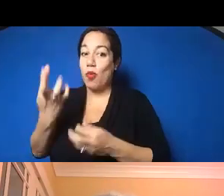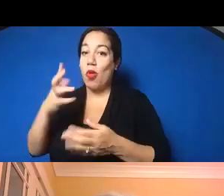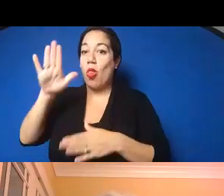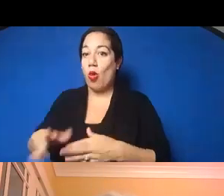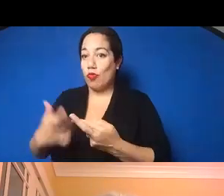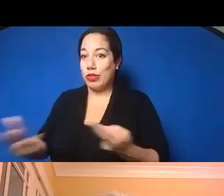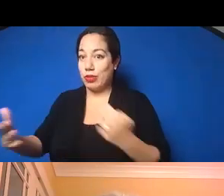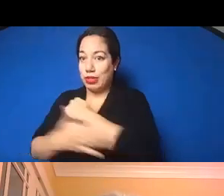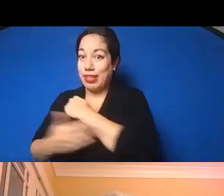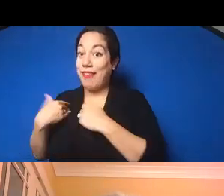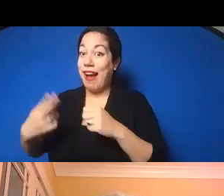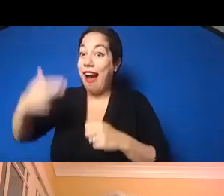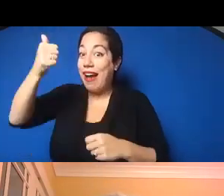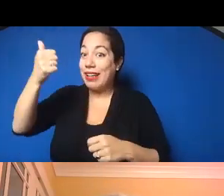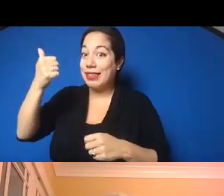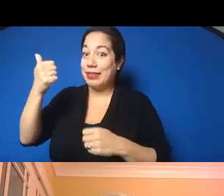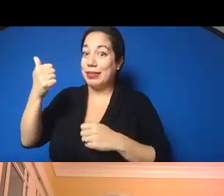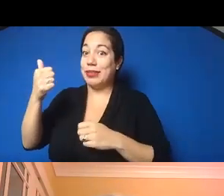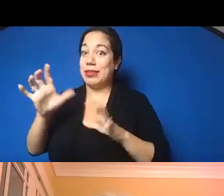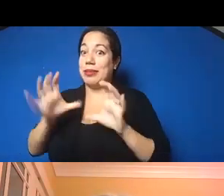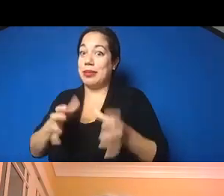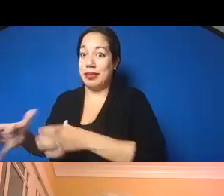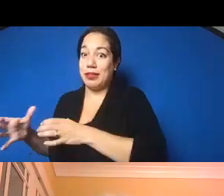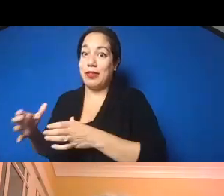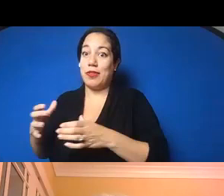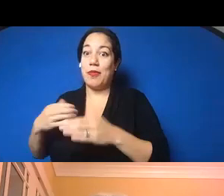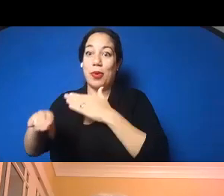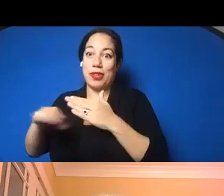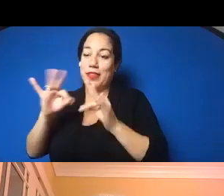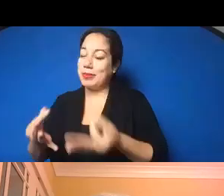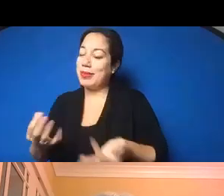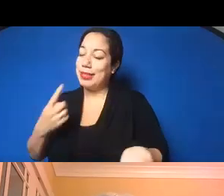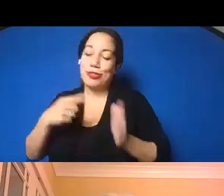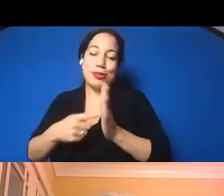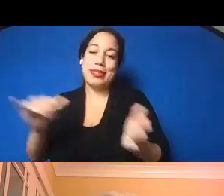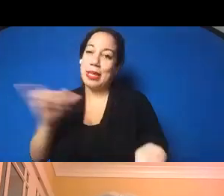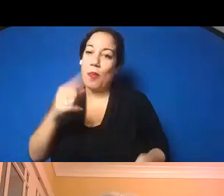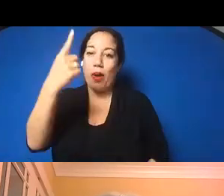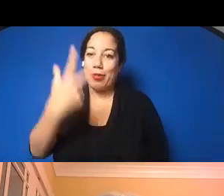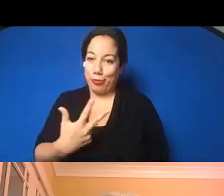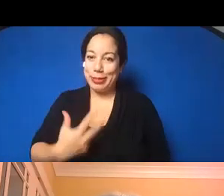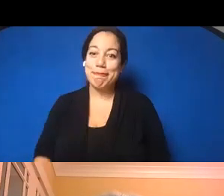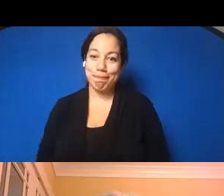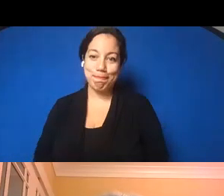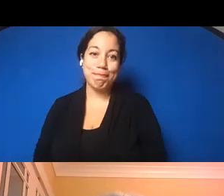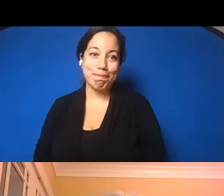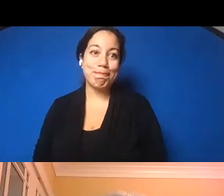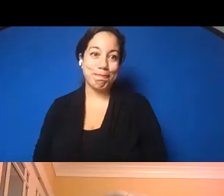highest population of birthing families, and they found the same rate, 1 in 3. Next slide, please.